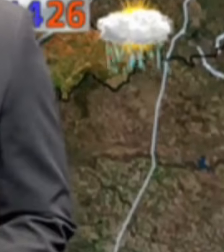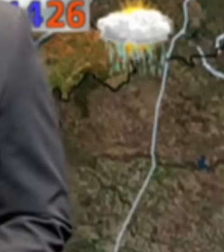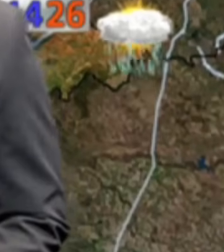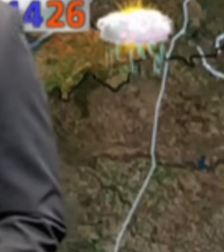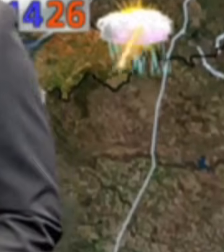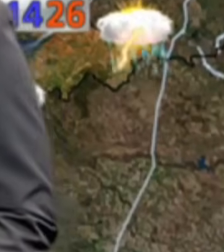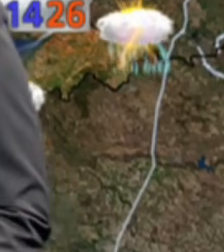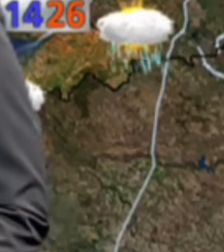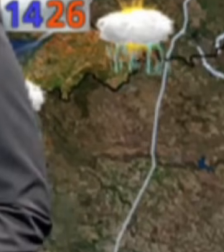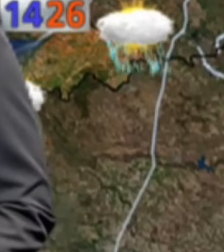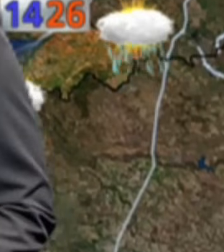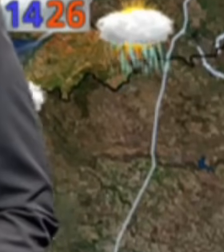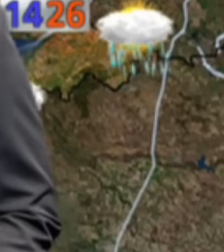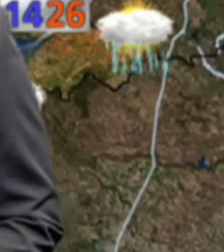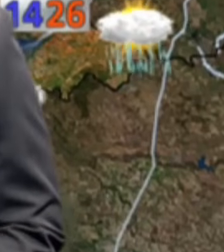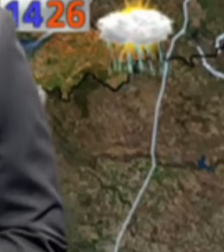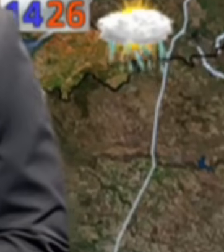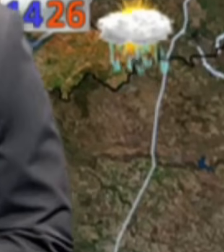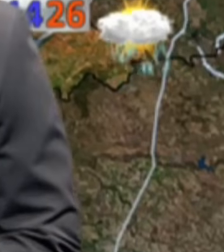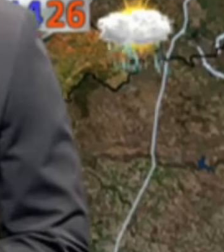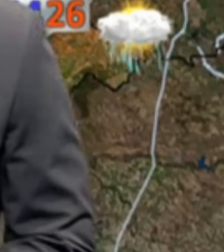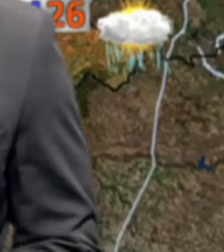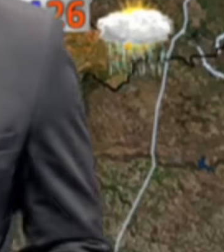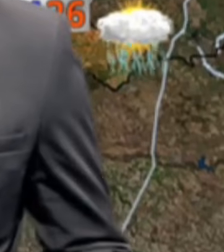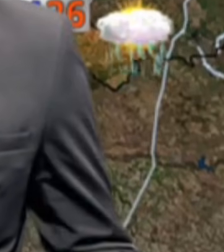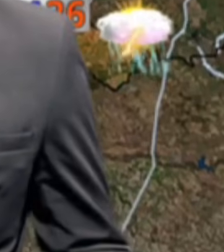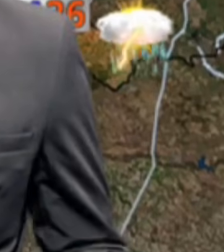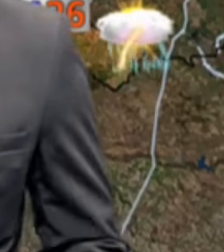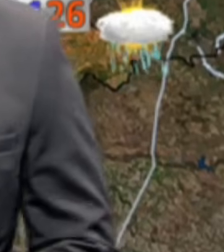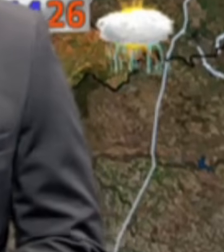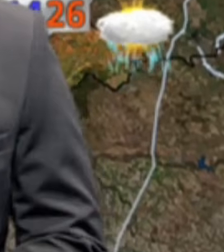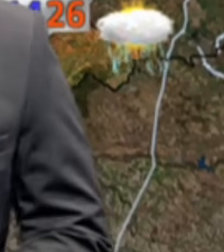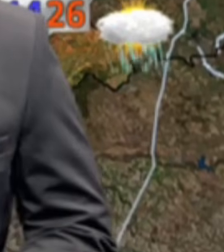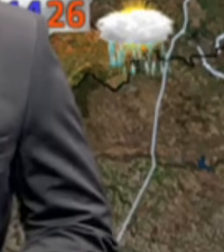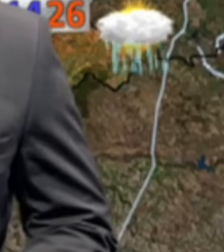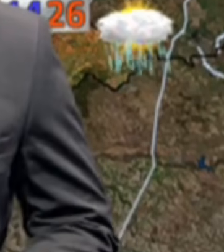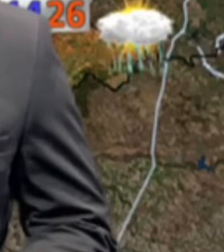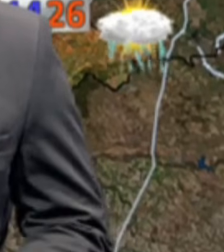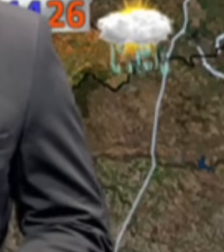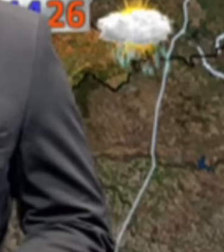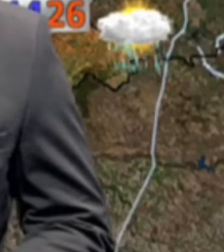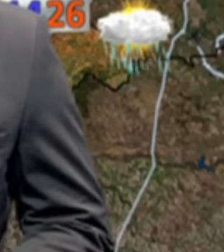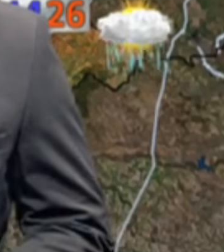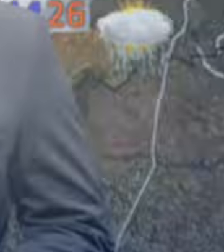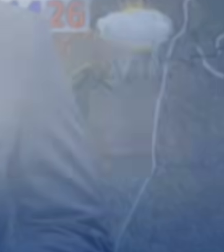shebile ka Taung sentse ke sabla hona ka Size Reneke o tla hlotshetsa ba buitsa pele budakalo a be e so khotso